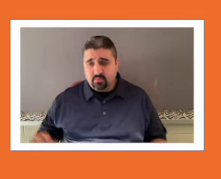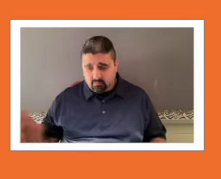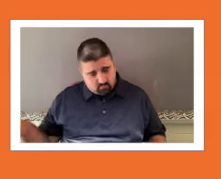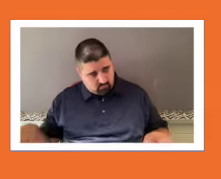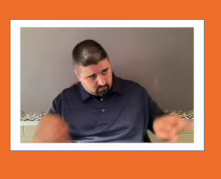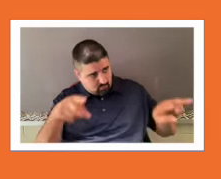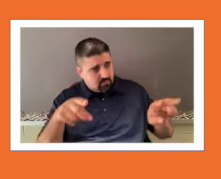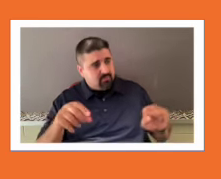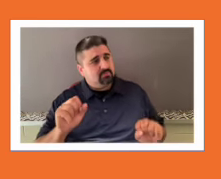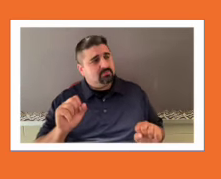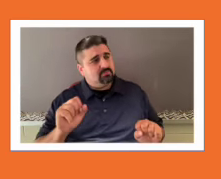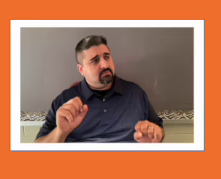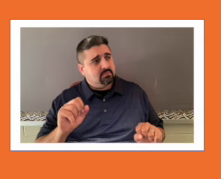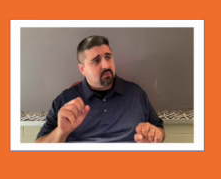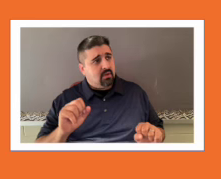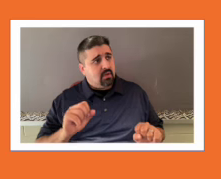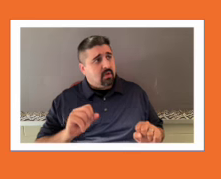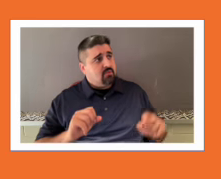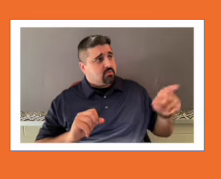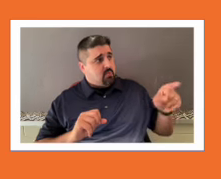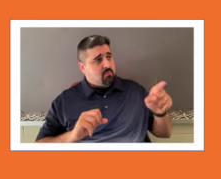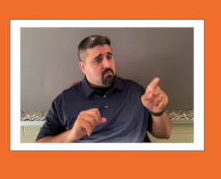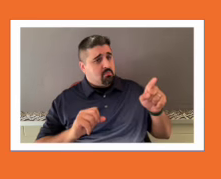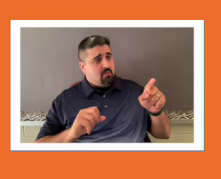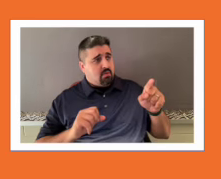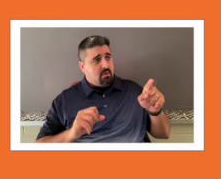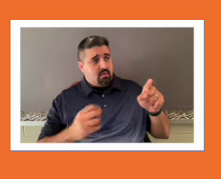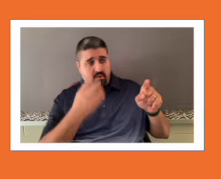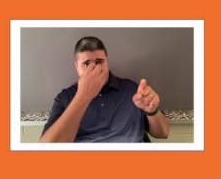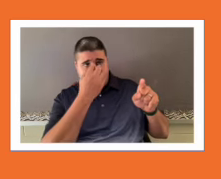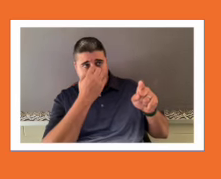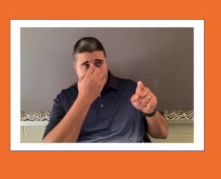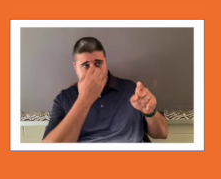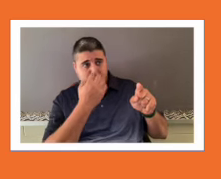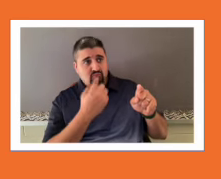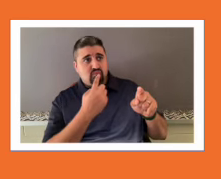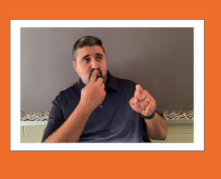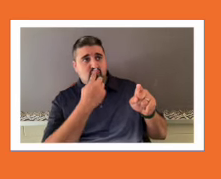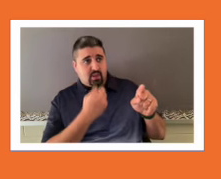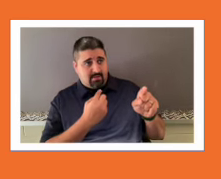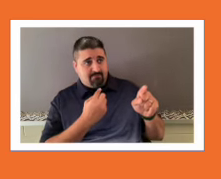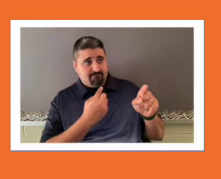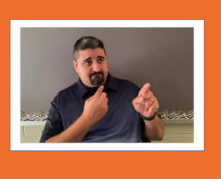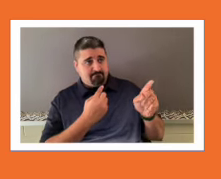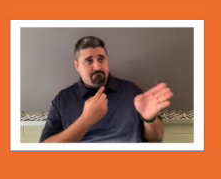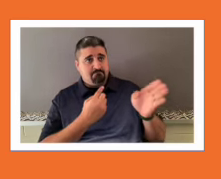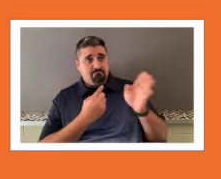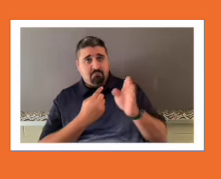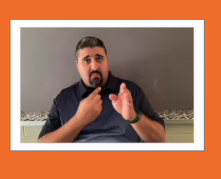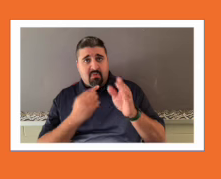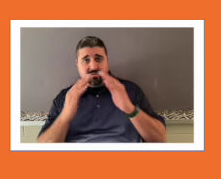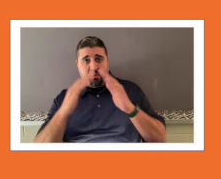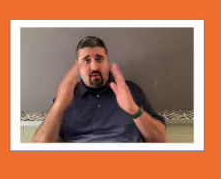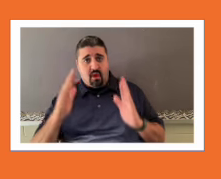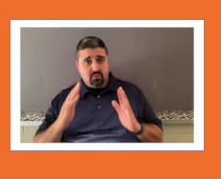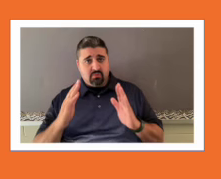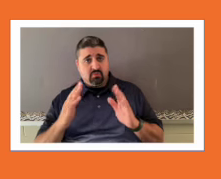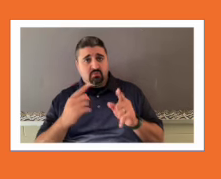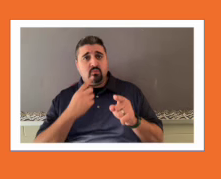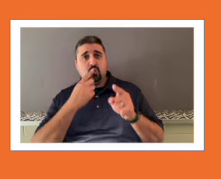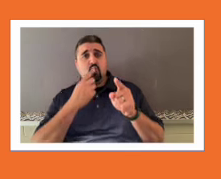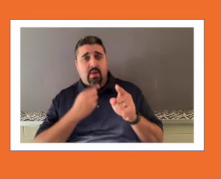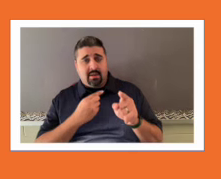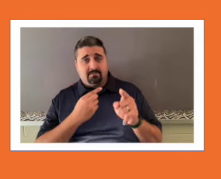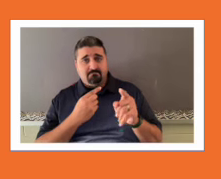clown is red. The picture of the house is red. The picture of the tree is red.